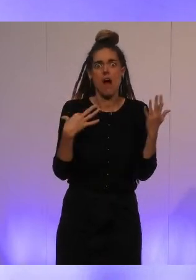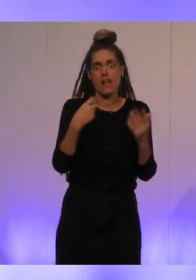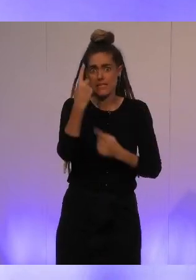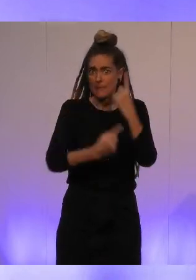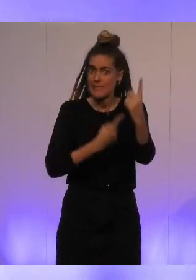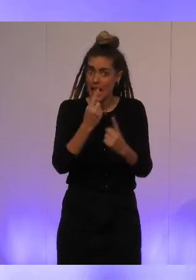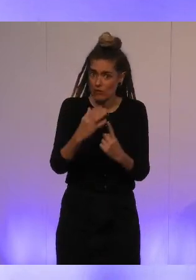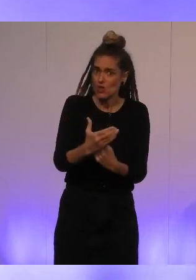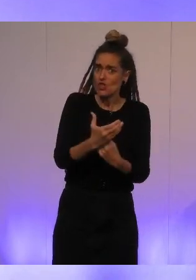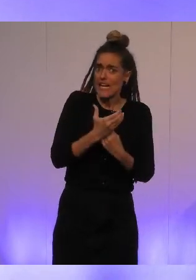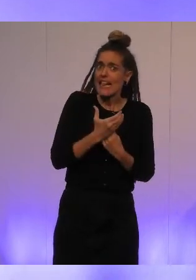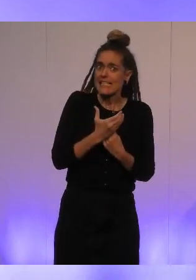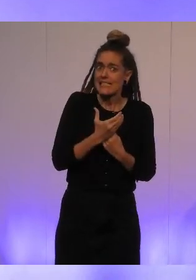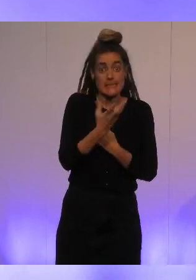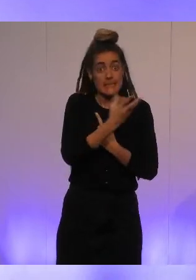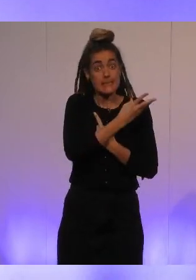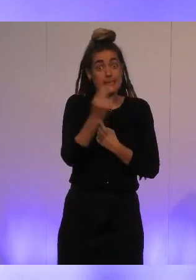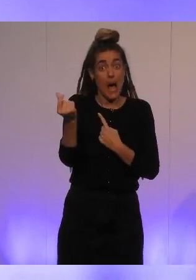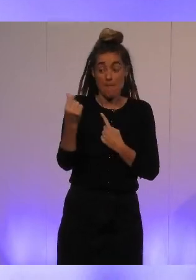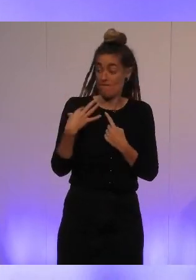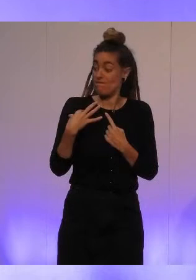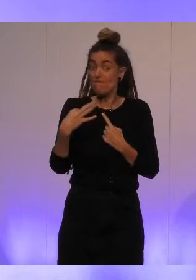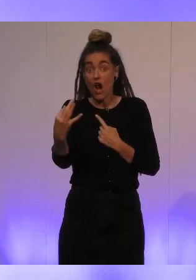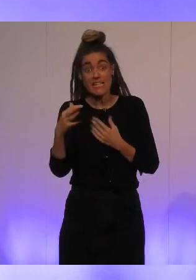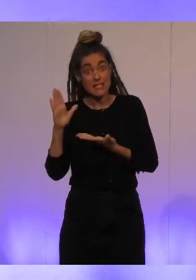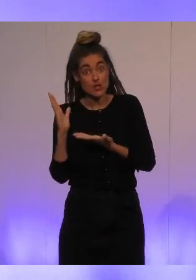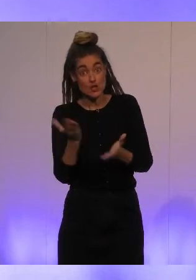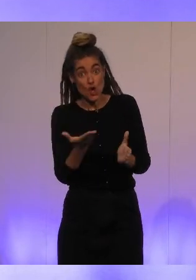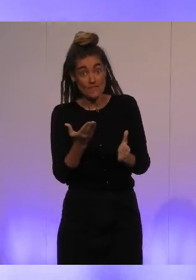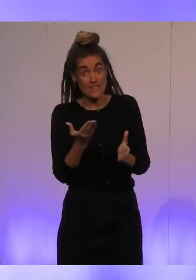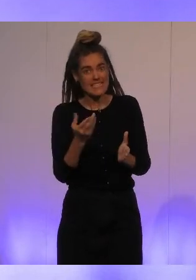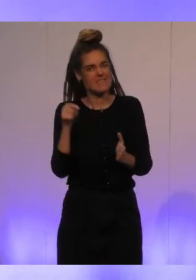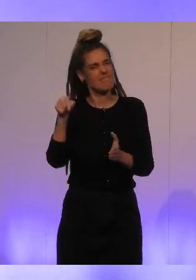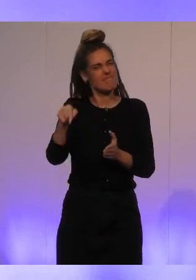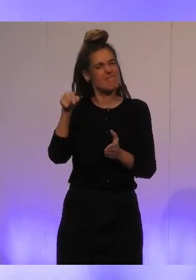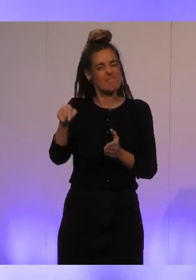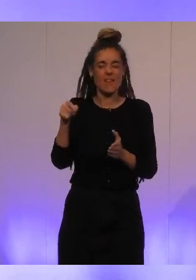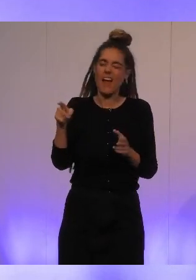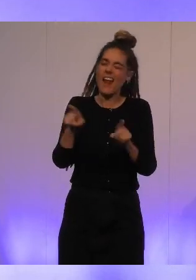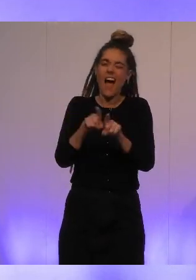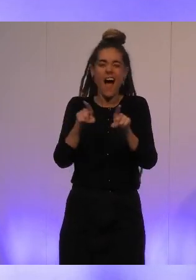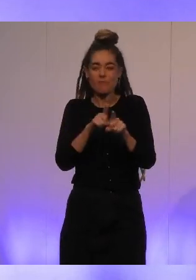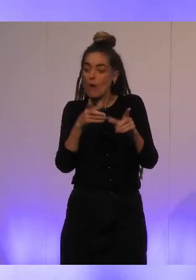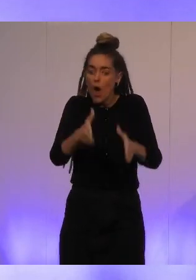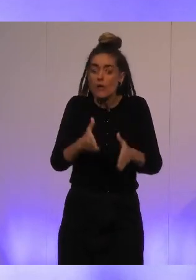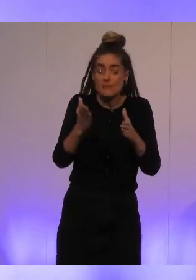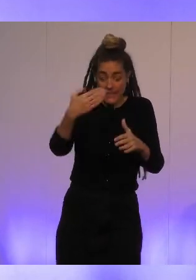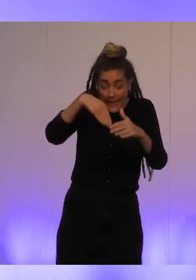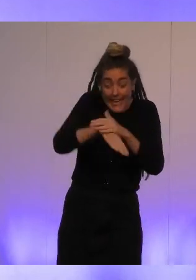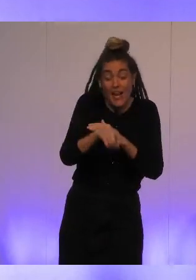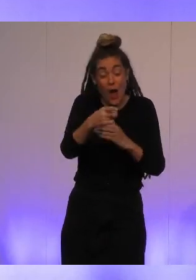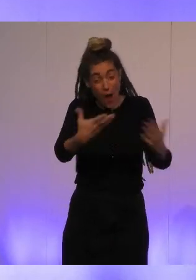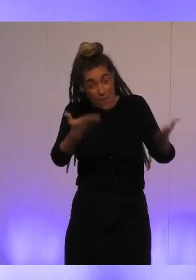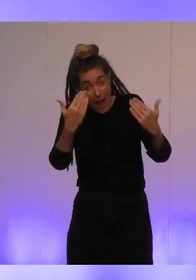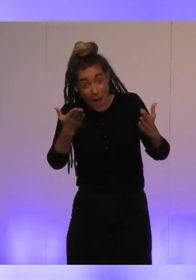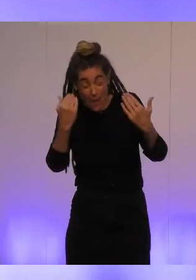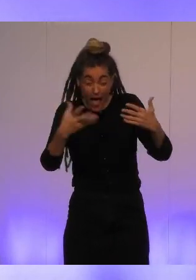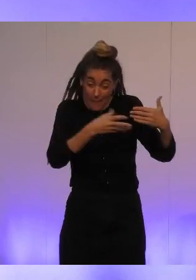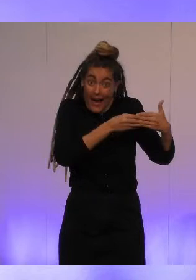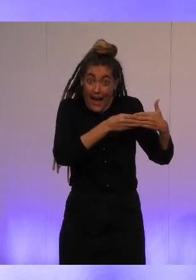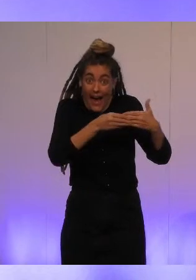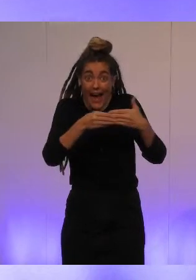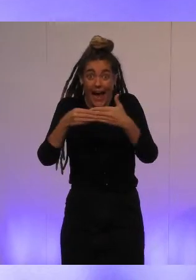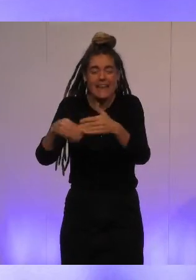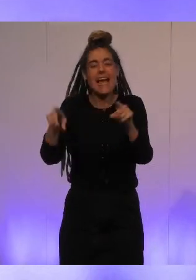year, and some of our volunteer-run services, including welcoming patients and visitors into the Trust and the incredibly popular